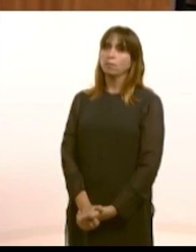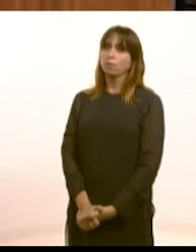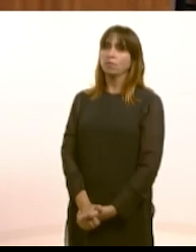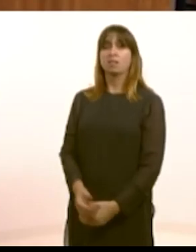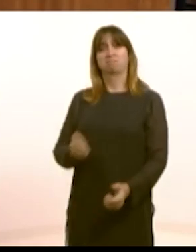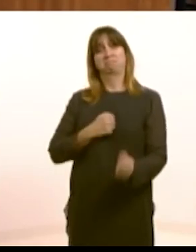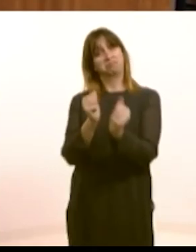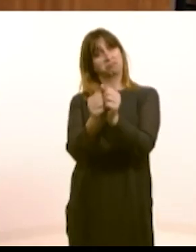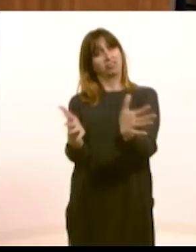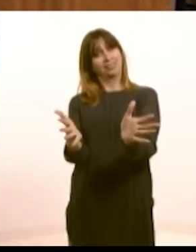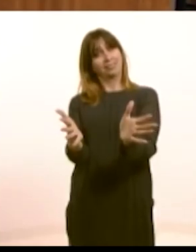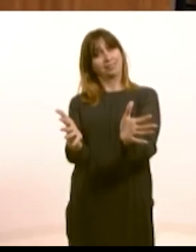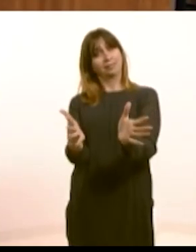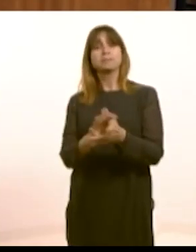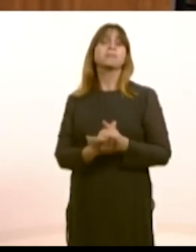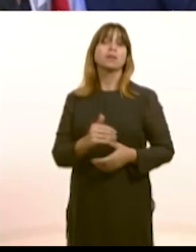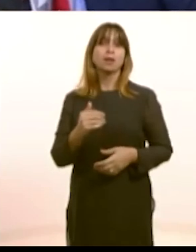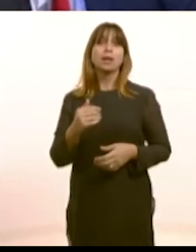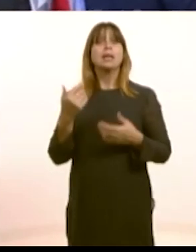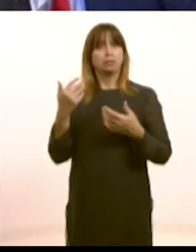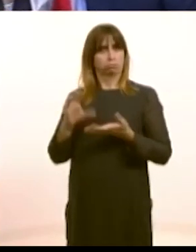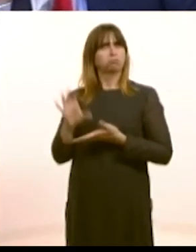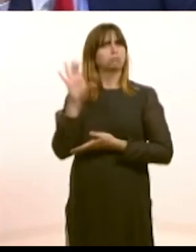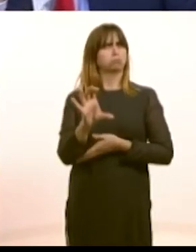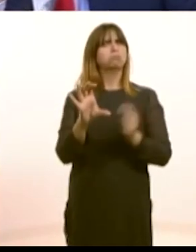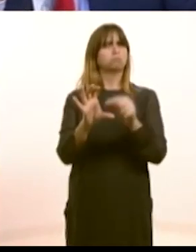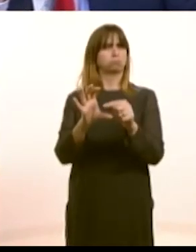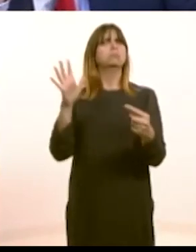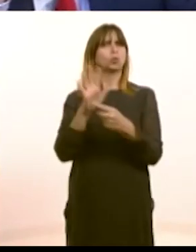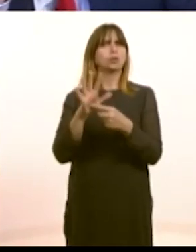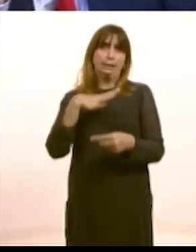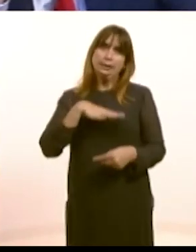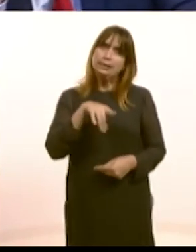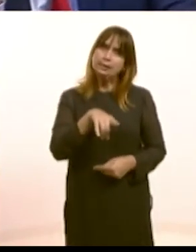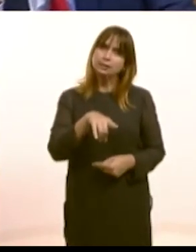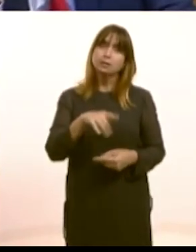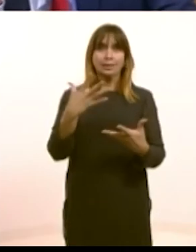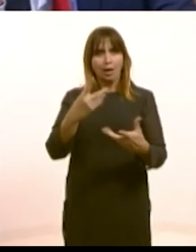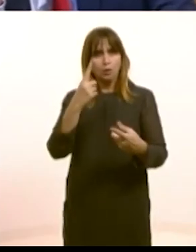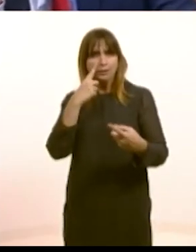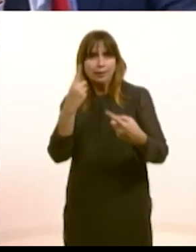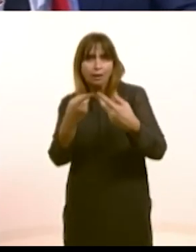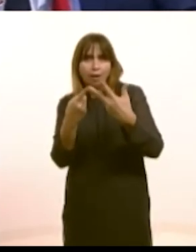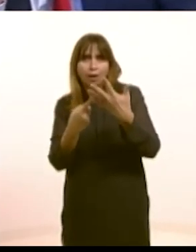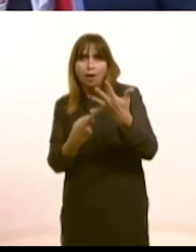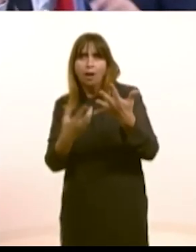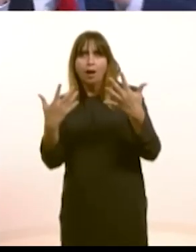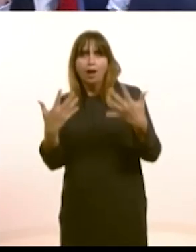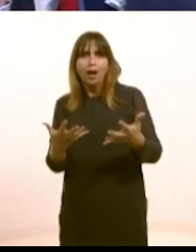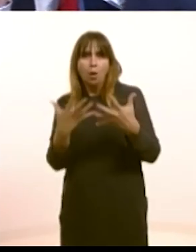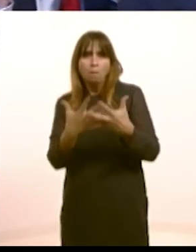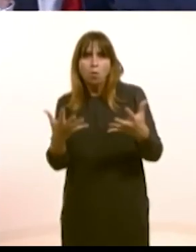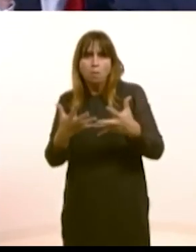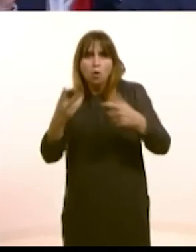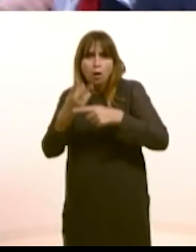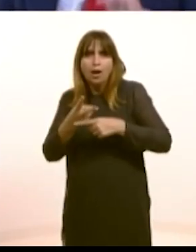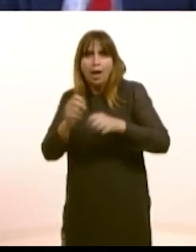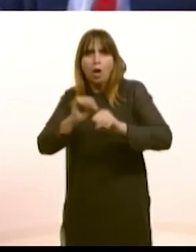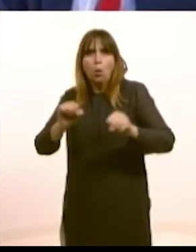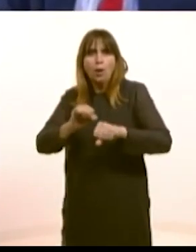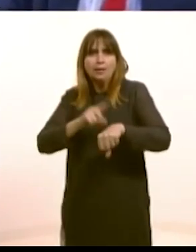with the member. It did need an injection of money. That's happened. We are seeing the benefits. Fewer children being cared for out of the area. The waiting times